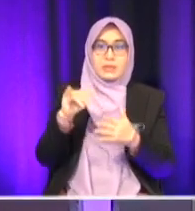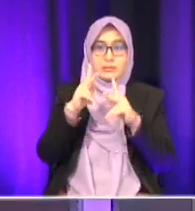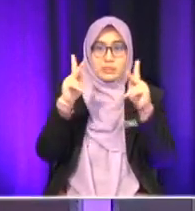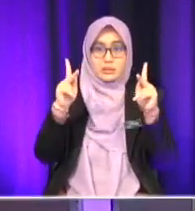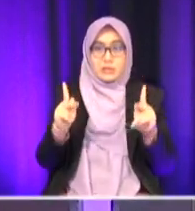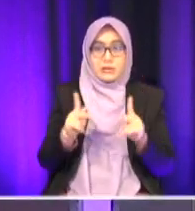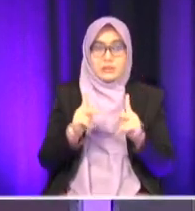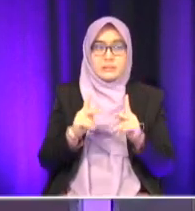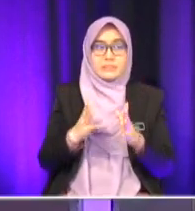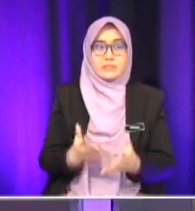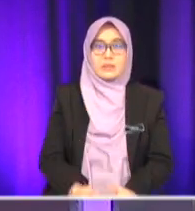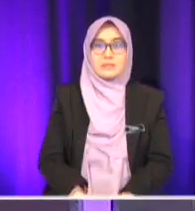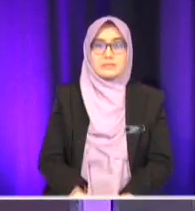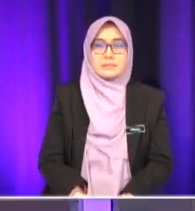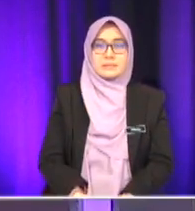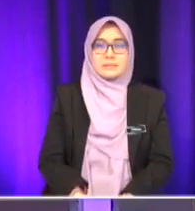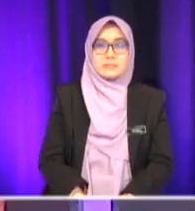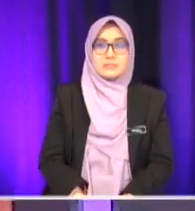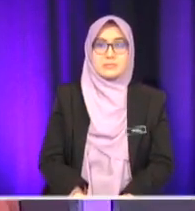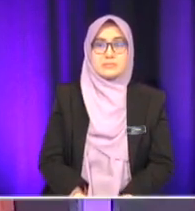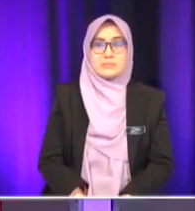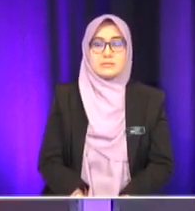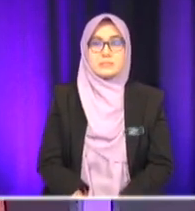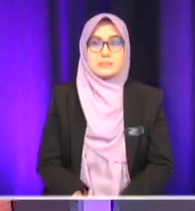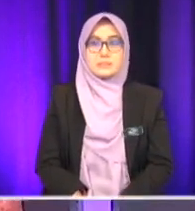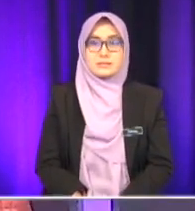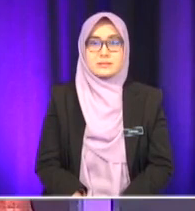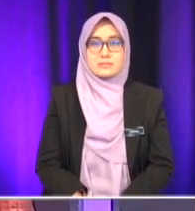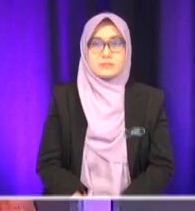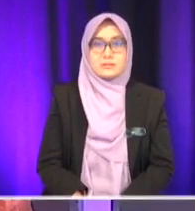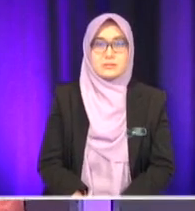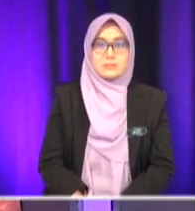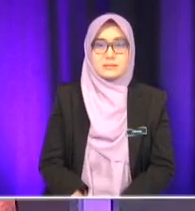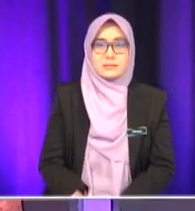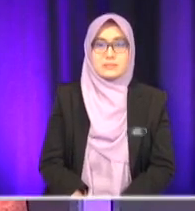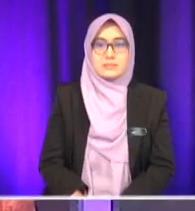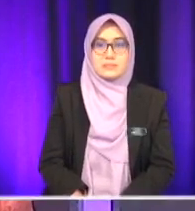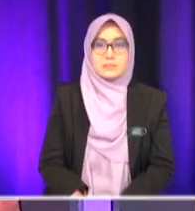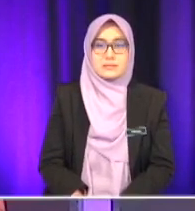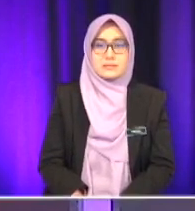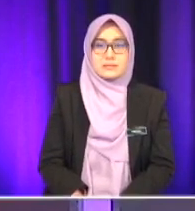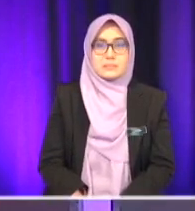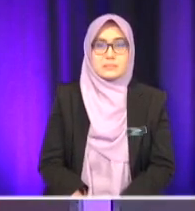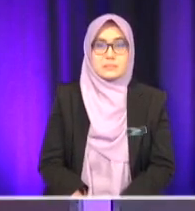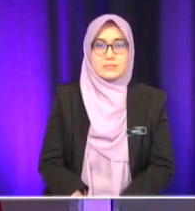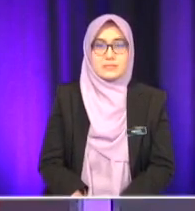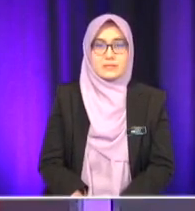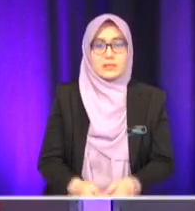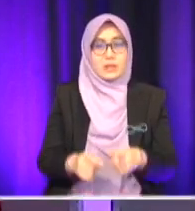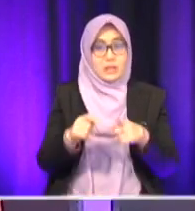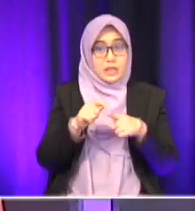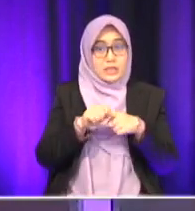Disciplinary cases, how to deal with them. Yeah, is it? Workshop on how to deal with disciplinary